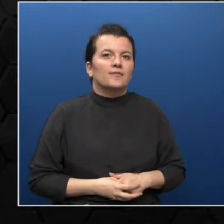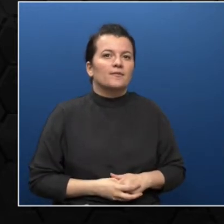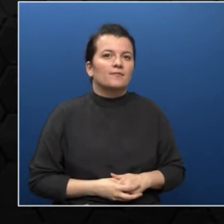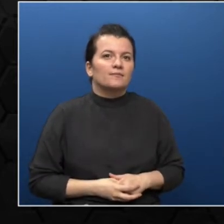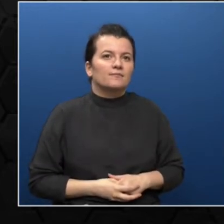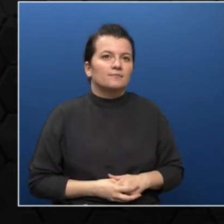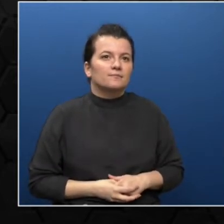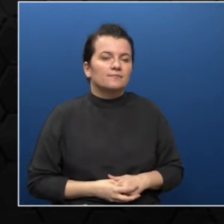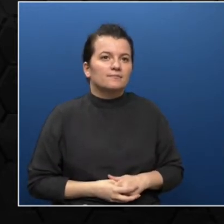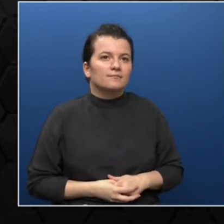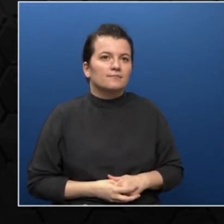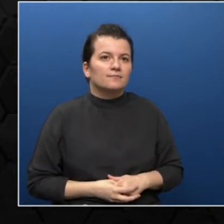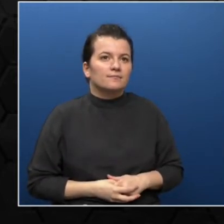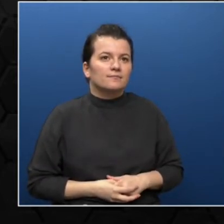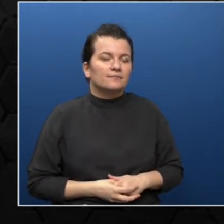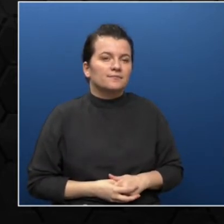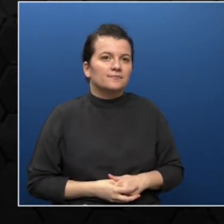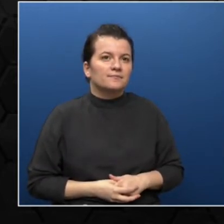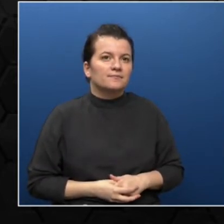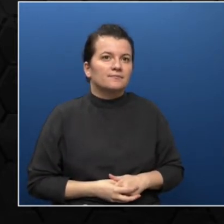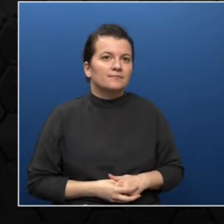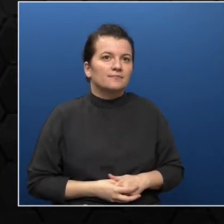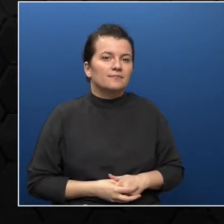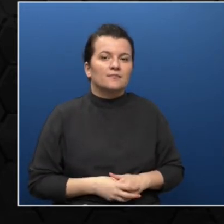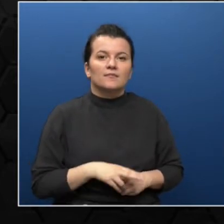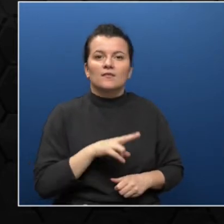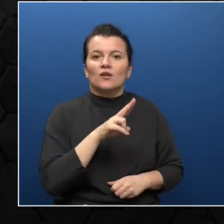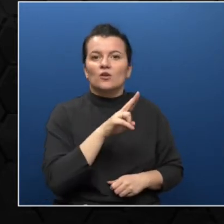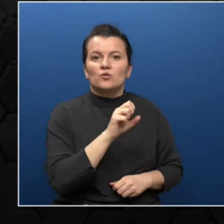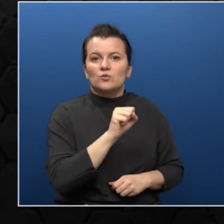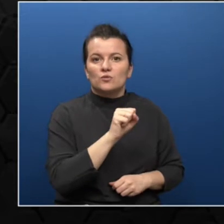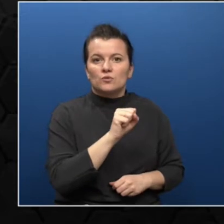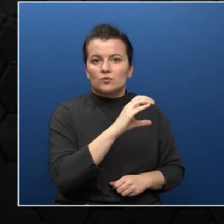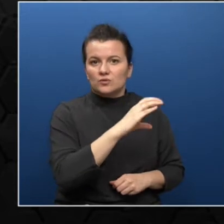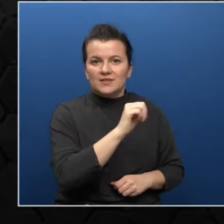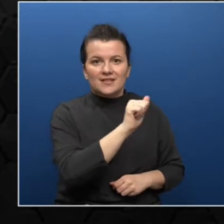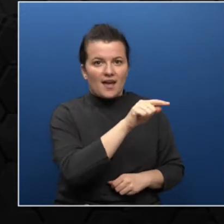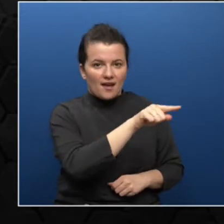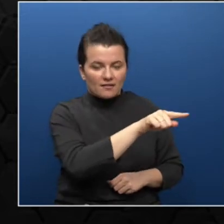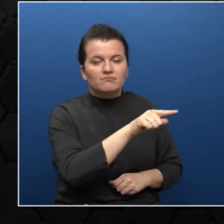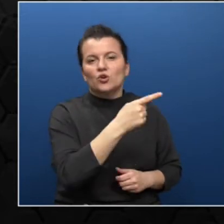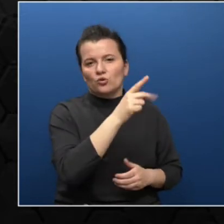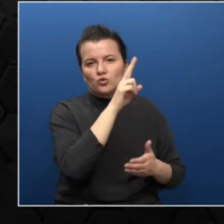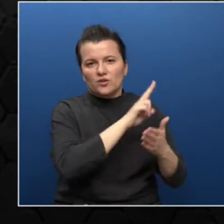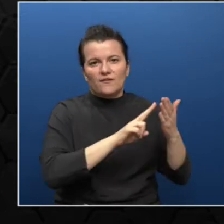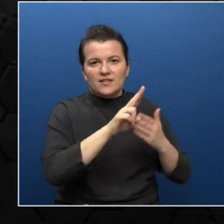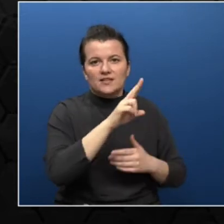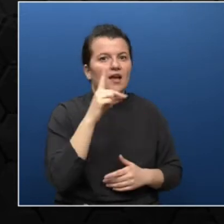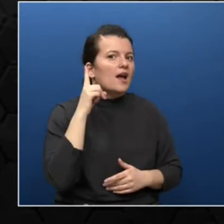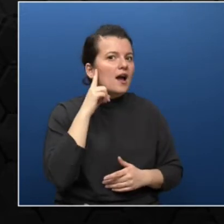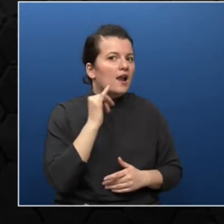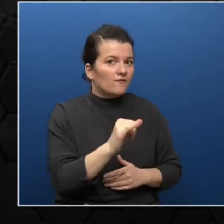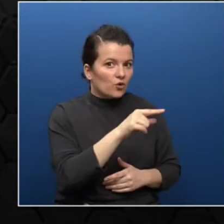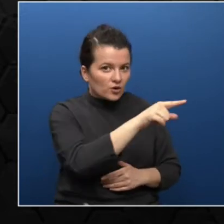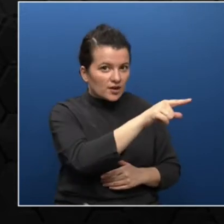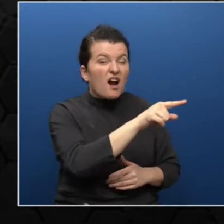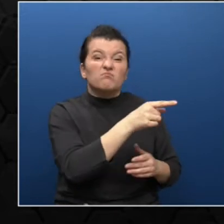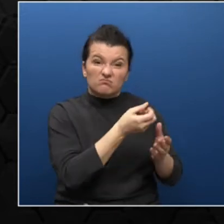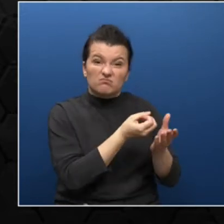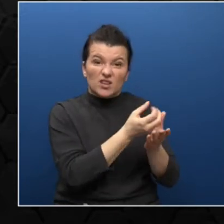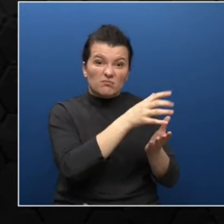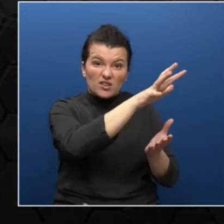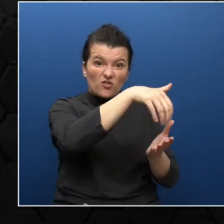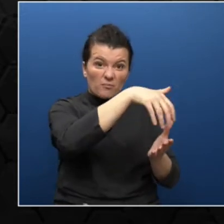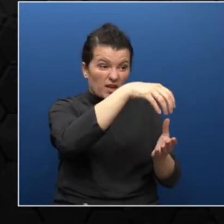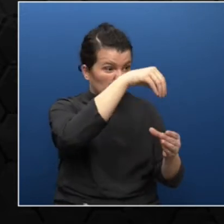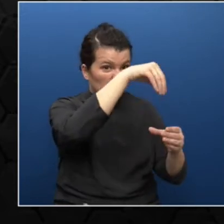the UCI data, that's the University of California. They produced a data set that can be used in